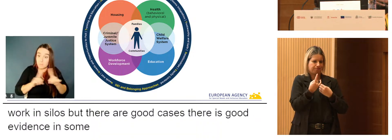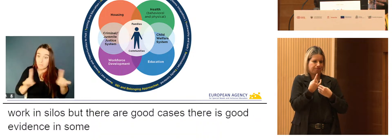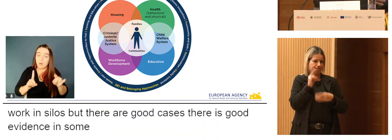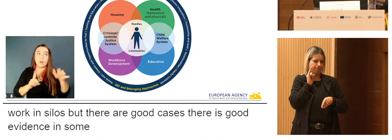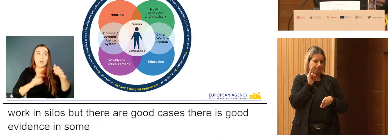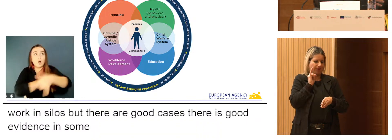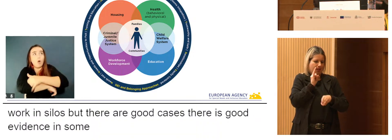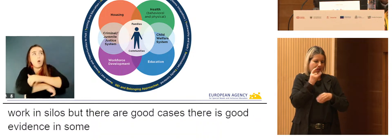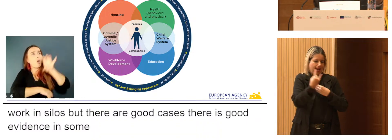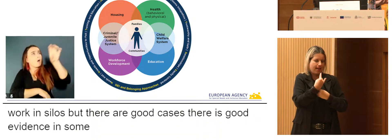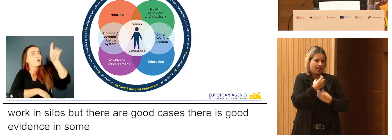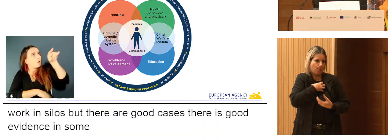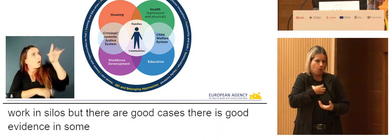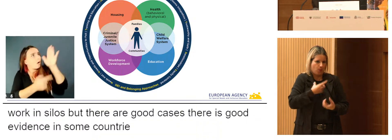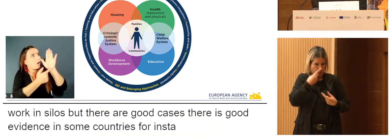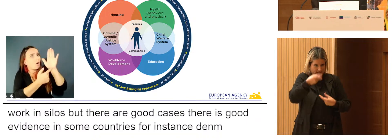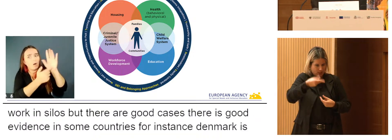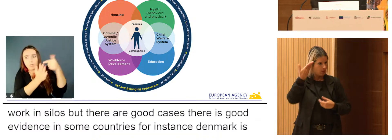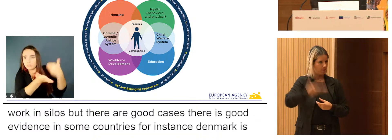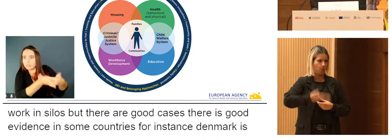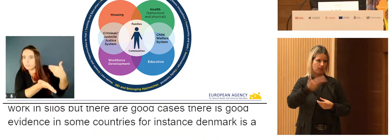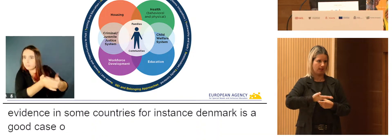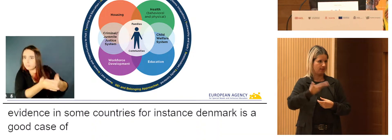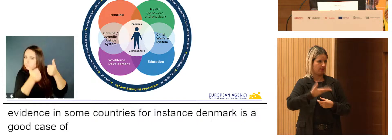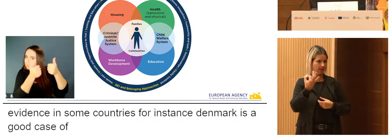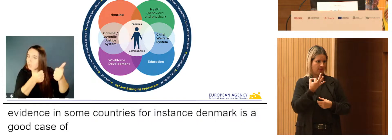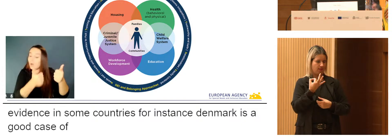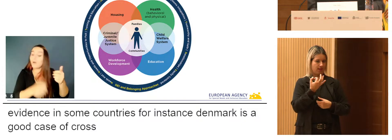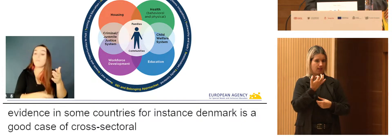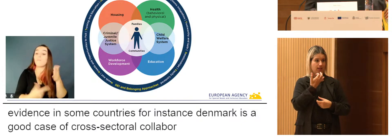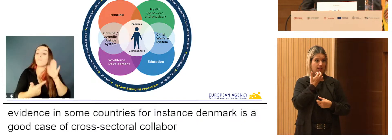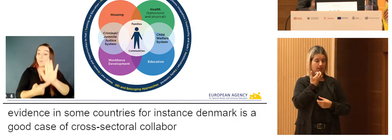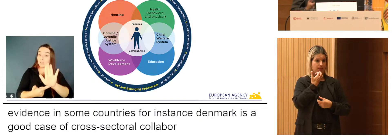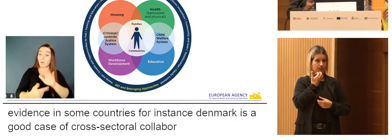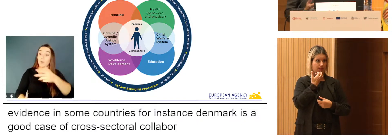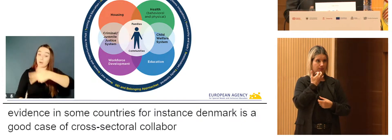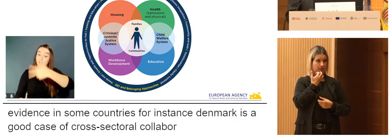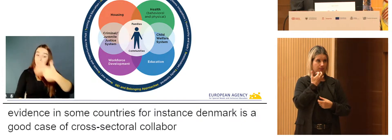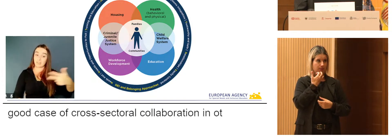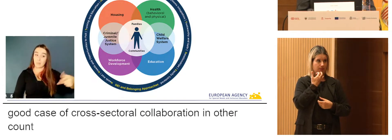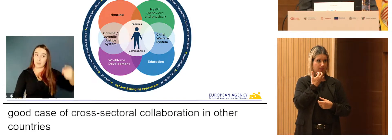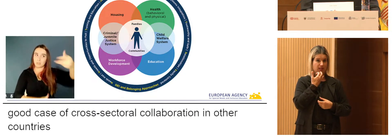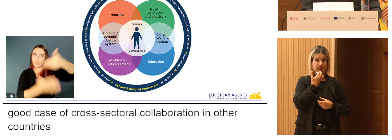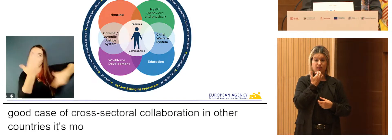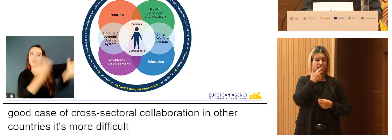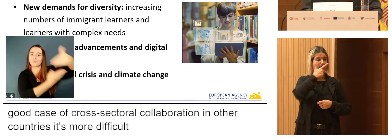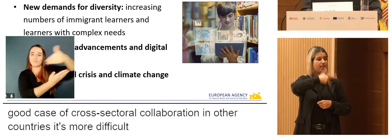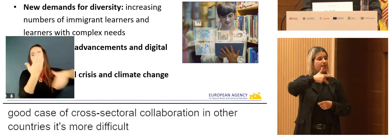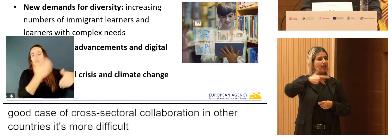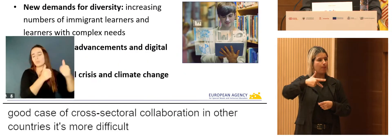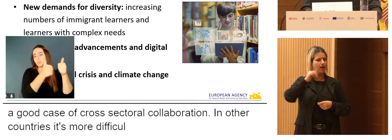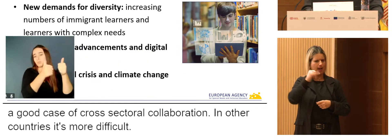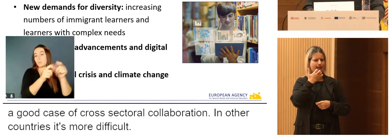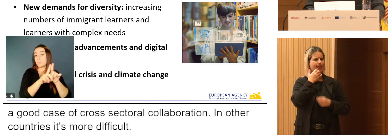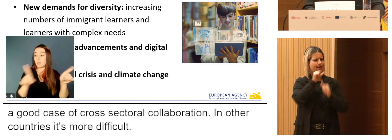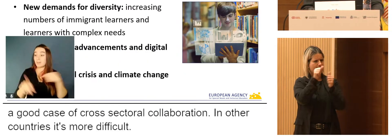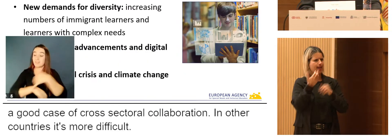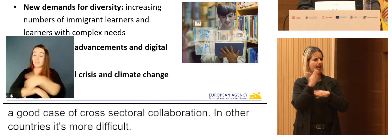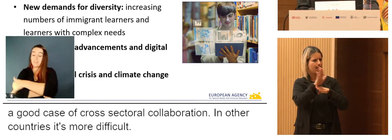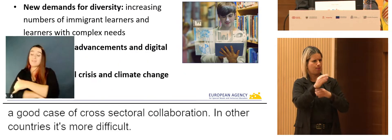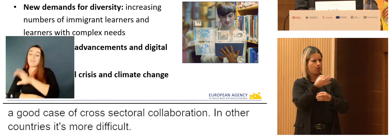instance, Denmark is a good case of cross-sectoral collaboration. In other countries, it's more difficult.